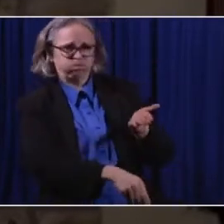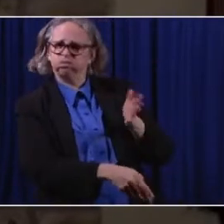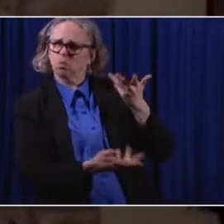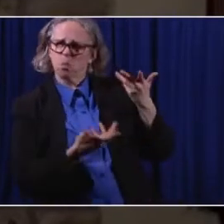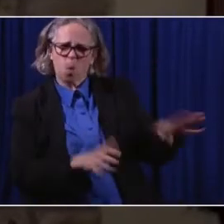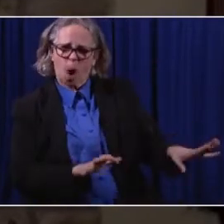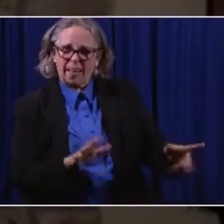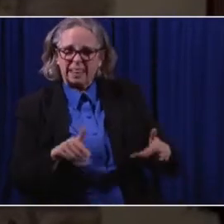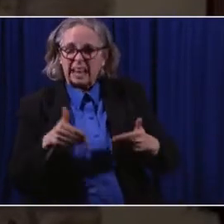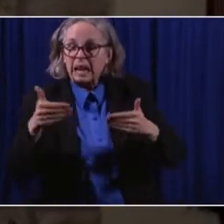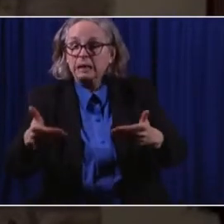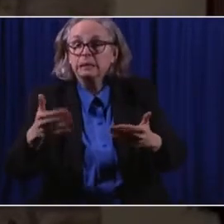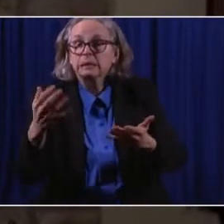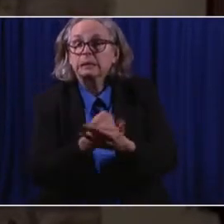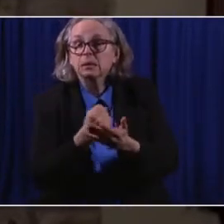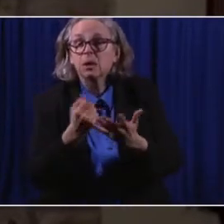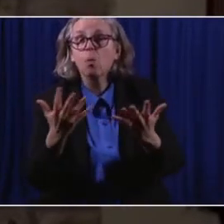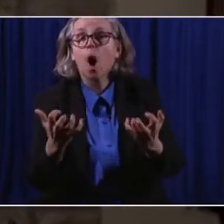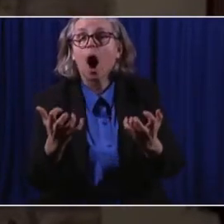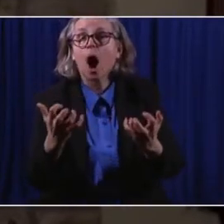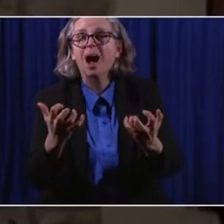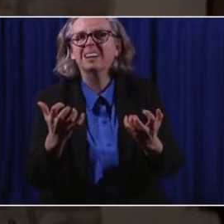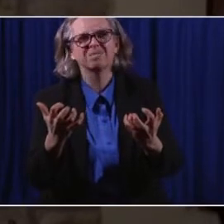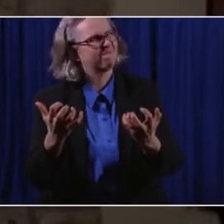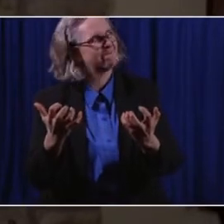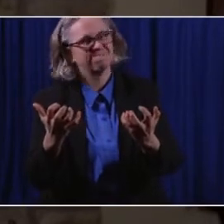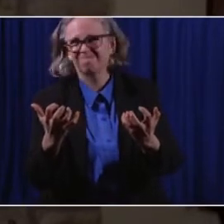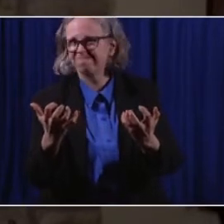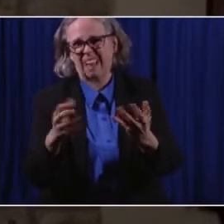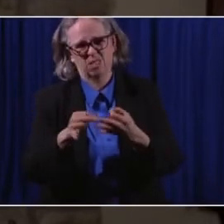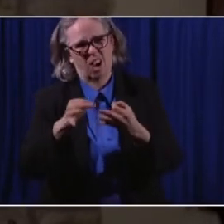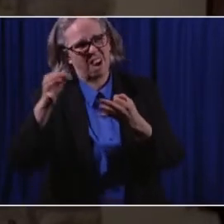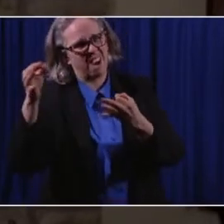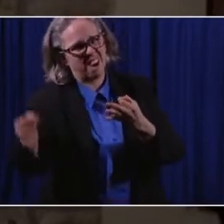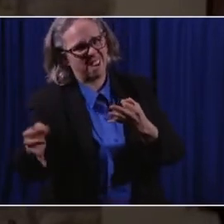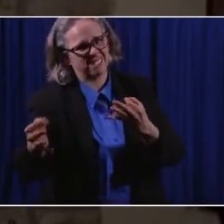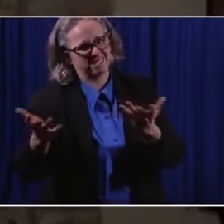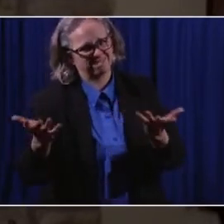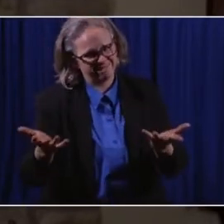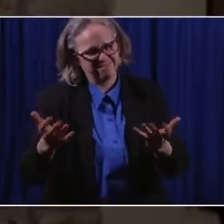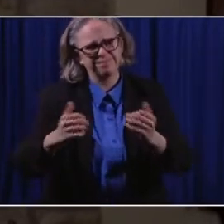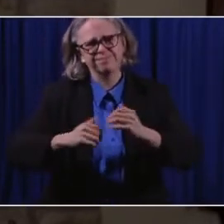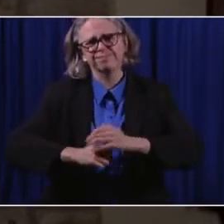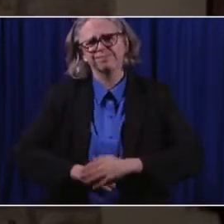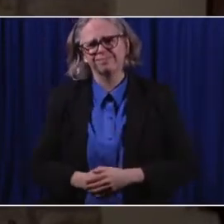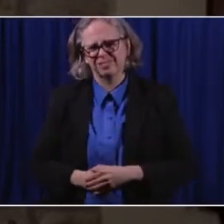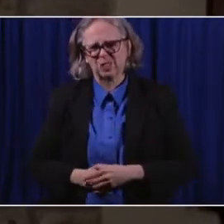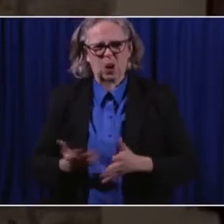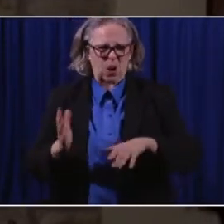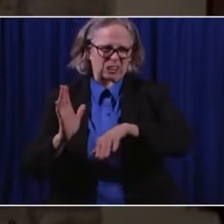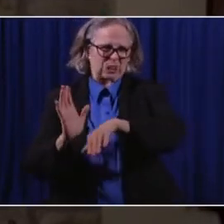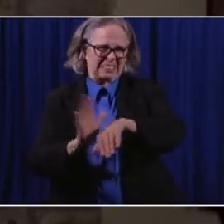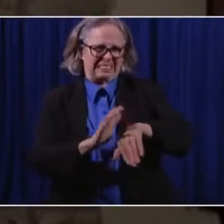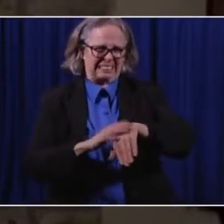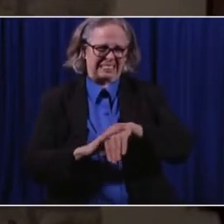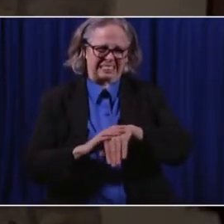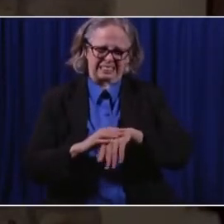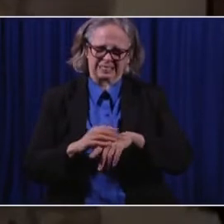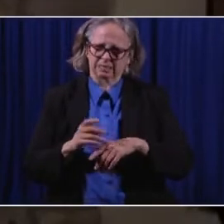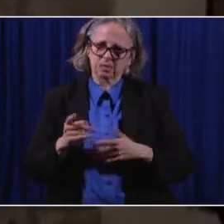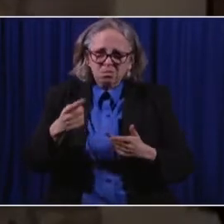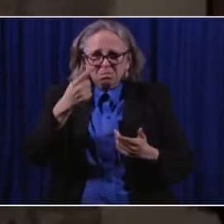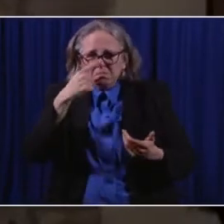this to everybody in the state of Ohio, but we know that's going to take months. And so just a kind of a word of caution in regard